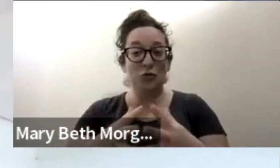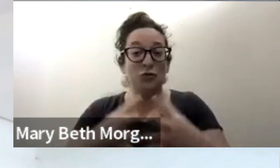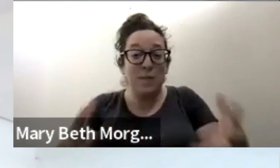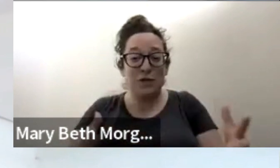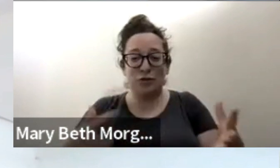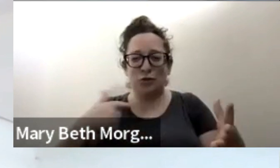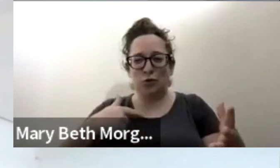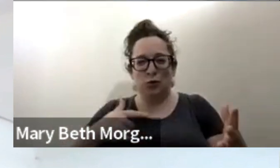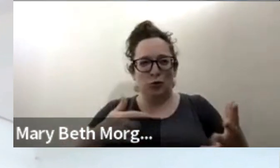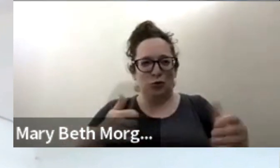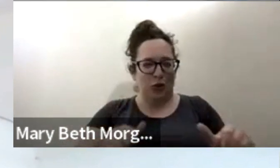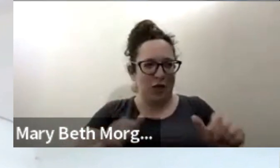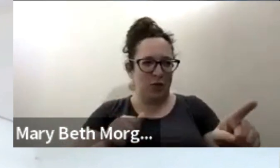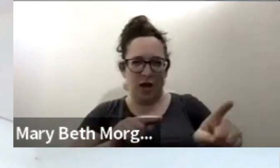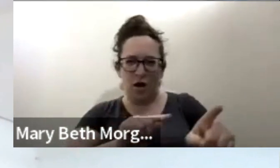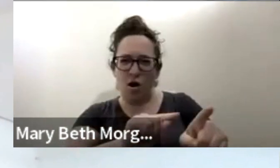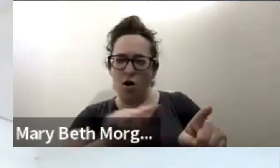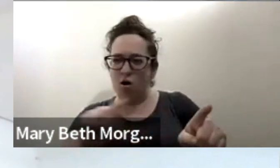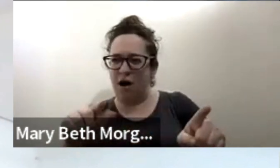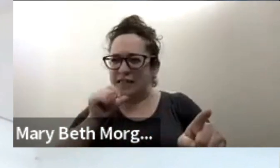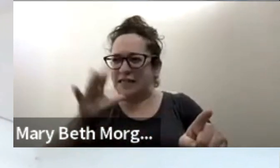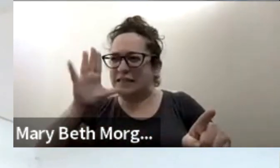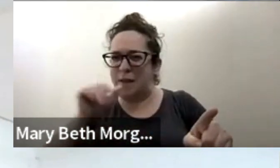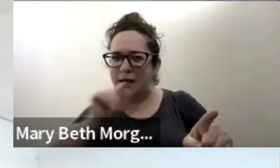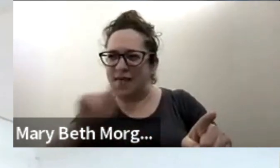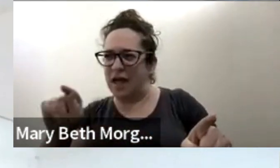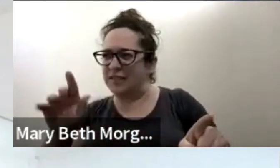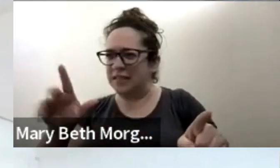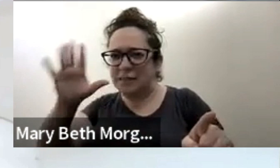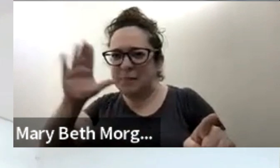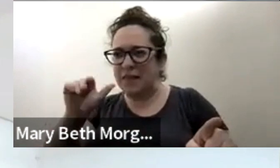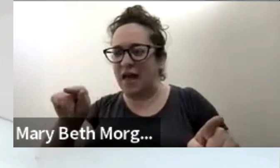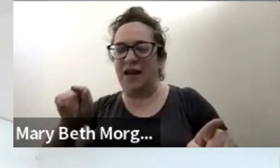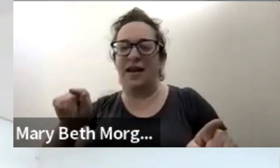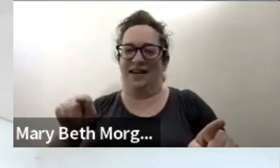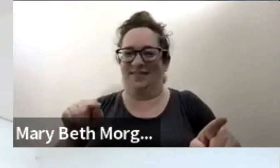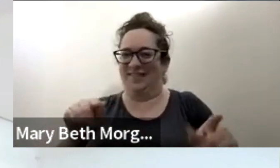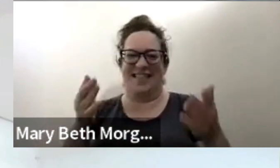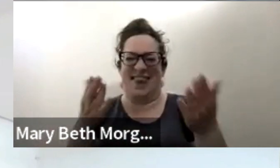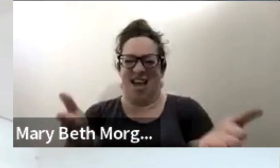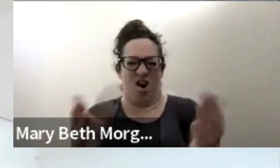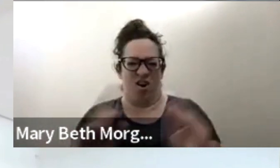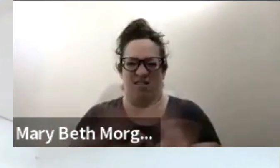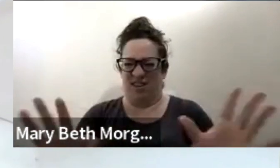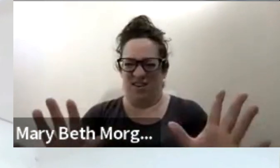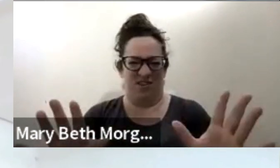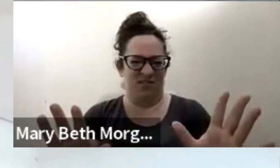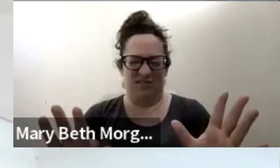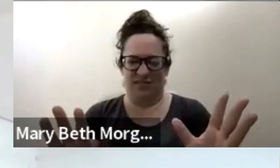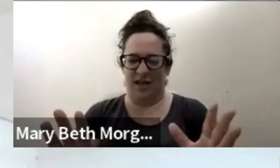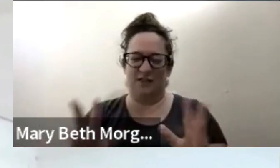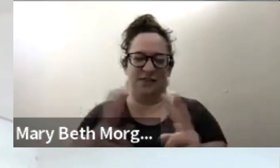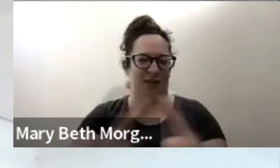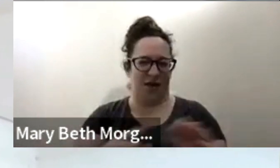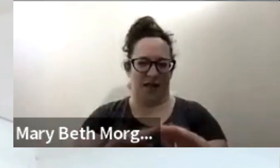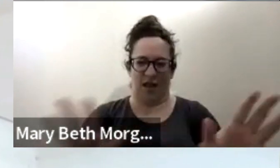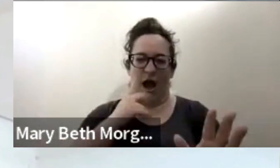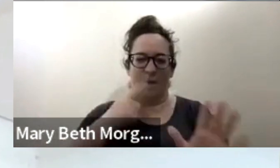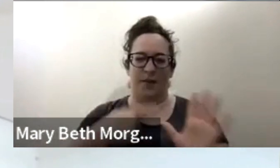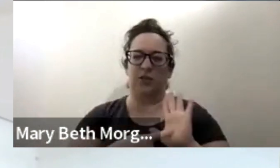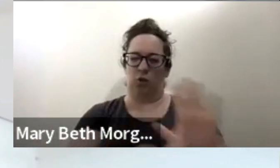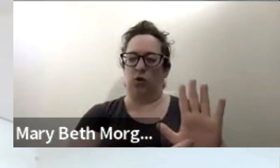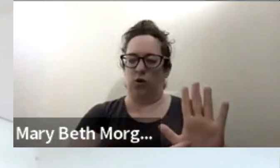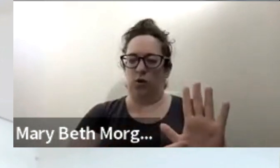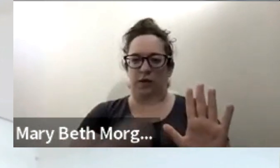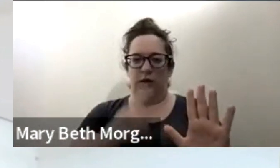from Shakespeare, and it's in there, but in some of the sonnets, that he's very, very, very clear. I'll find the one, there's a